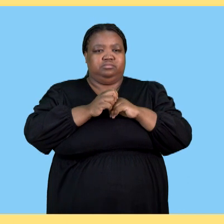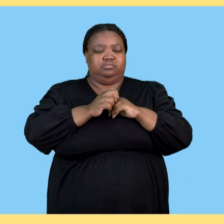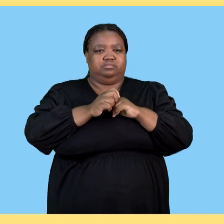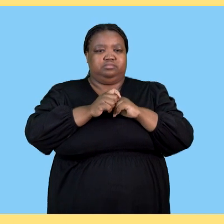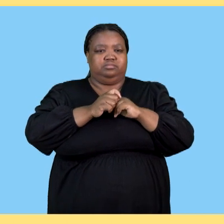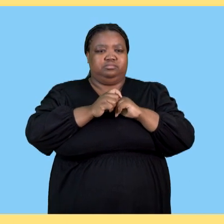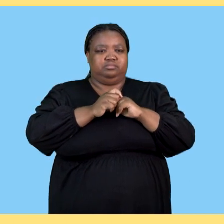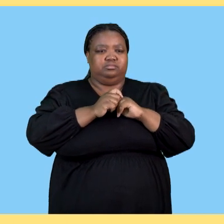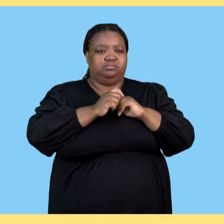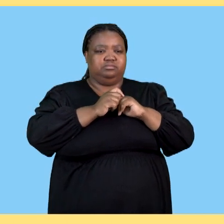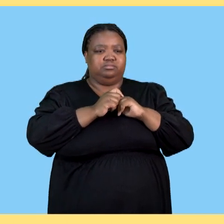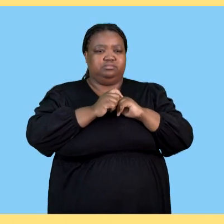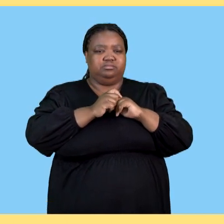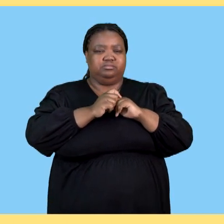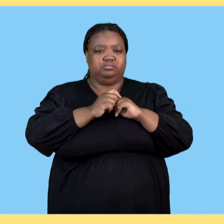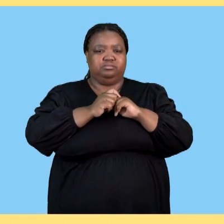contributed.